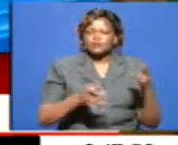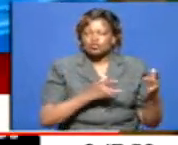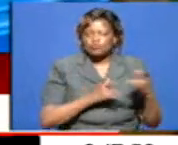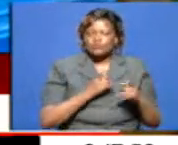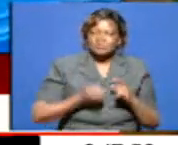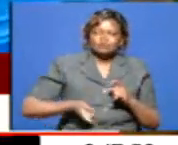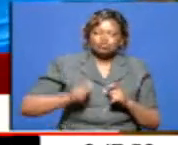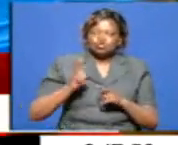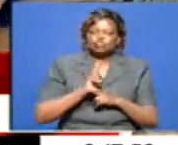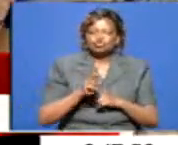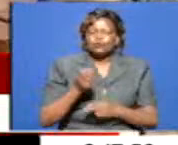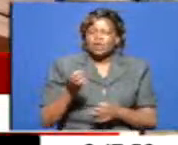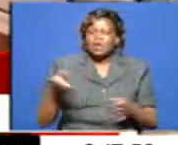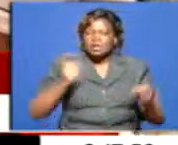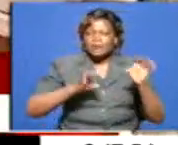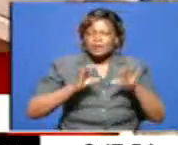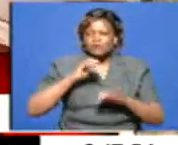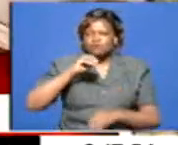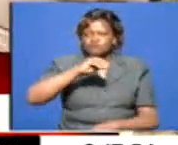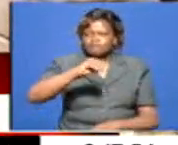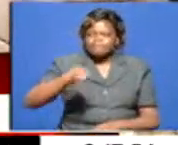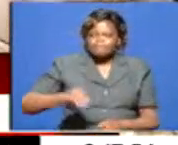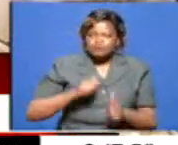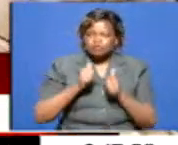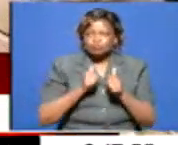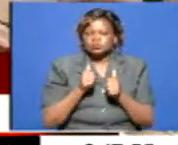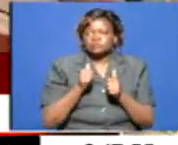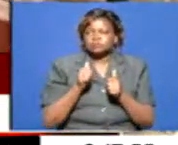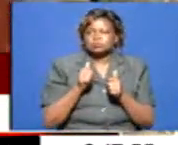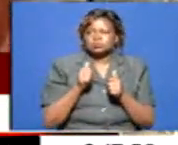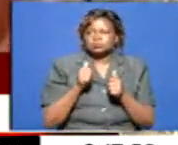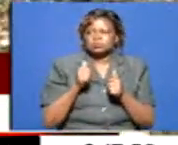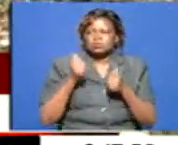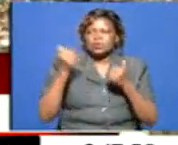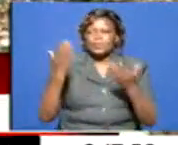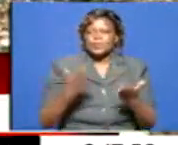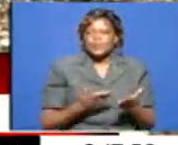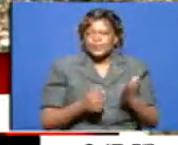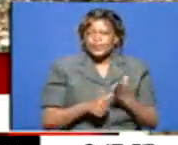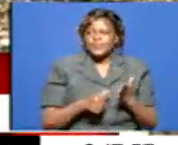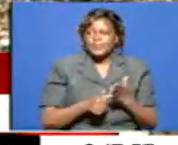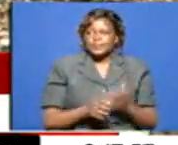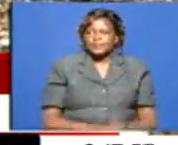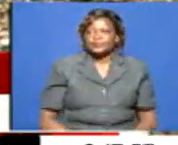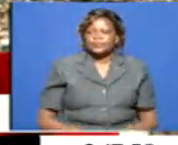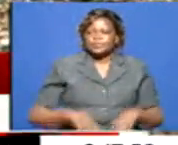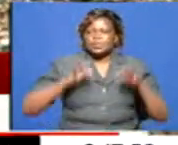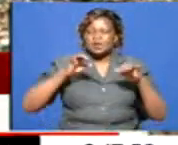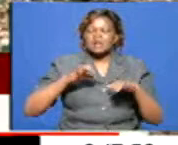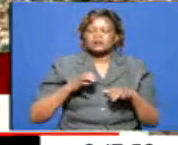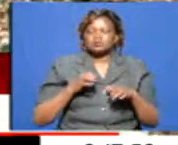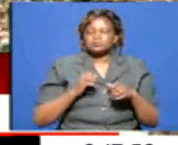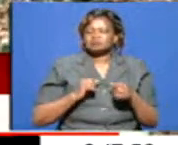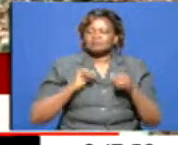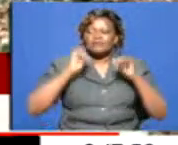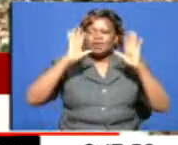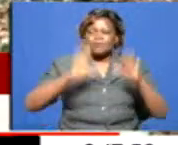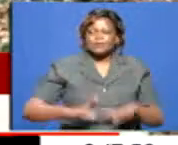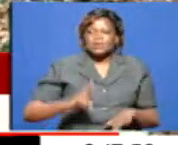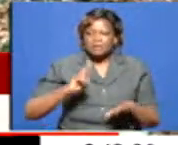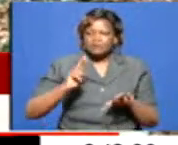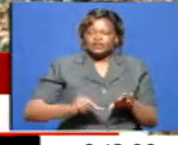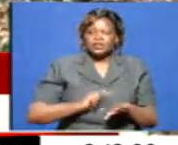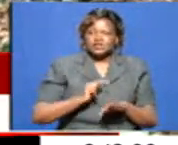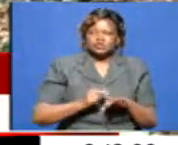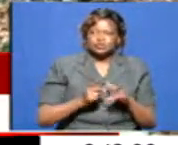use of chemical fertilizers, which in turn lead to climate change. Agriculture is the backbone of this nation,